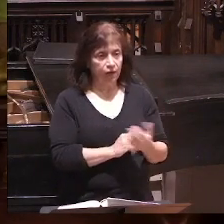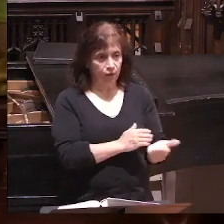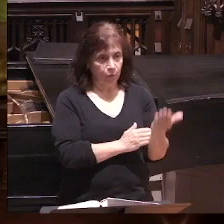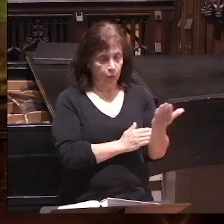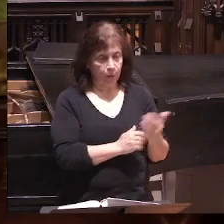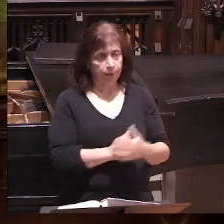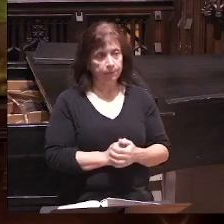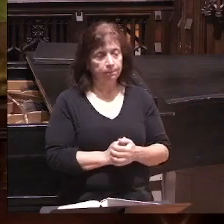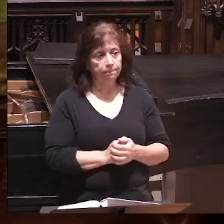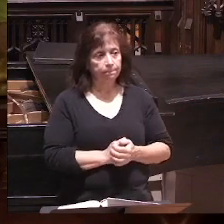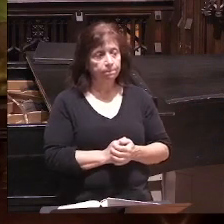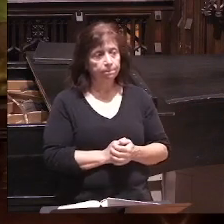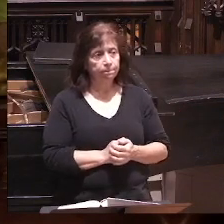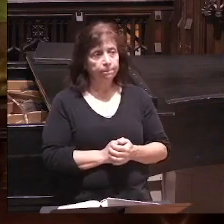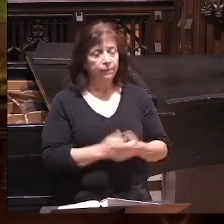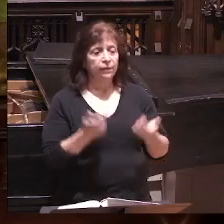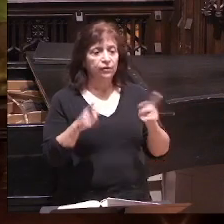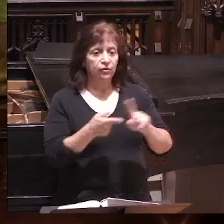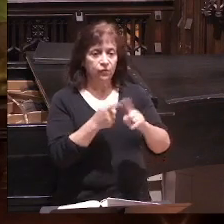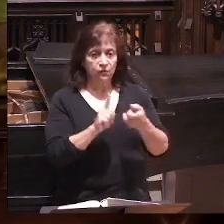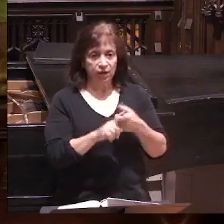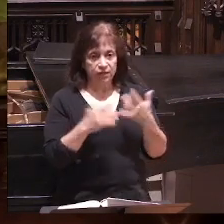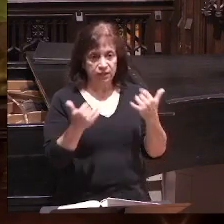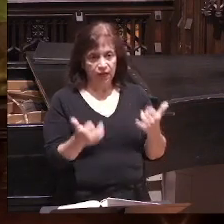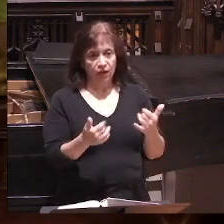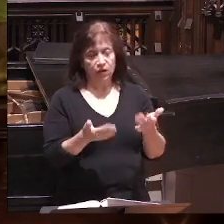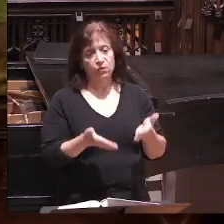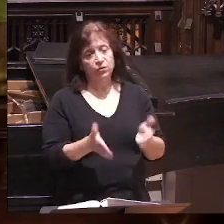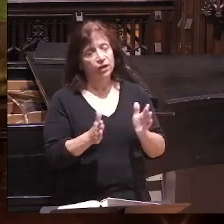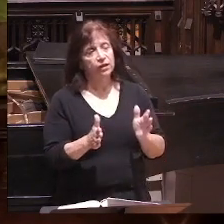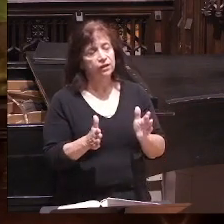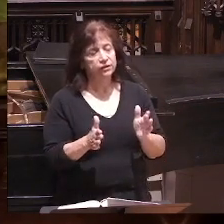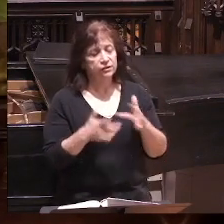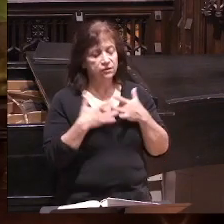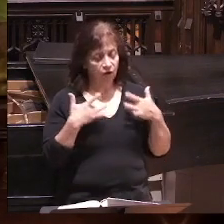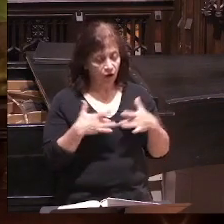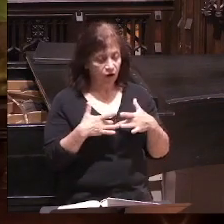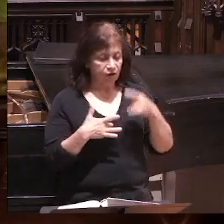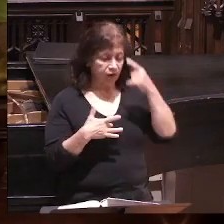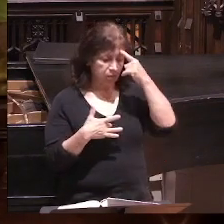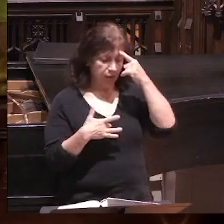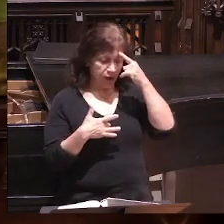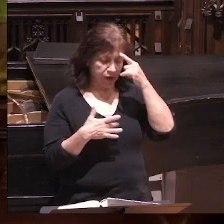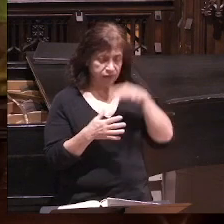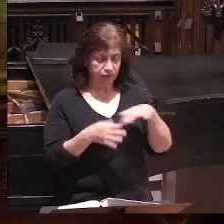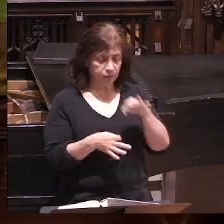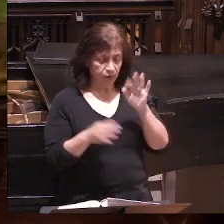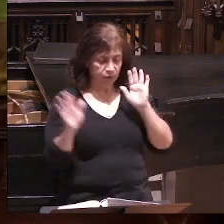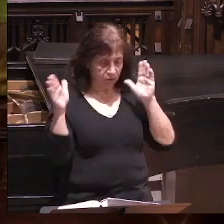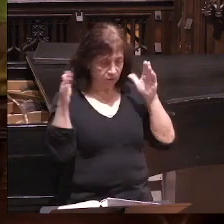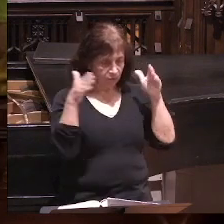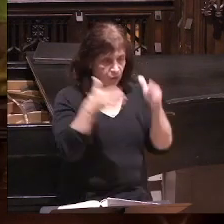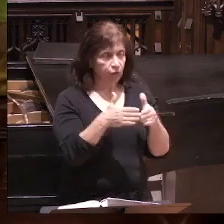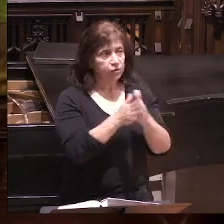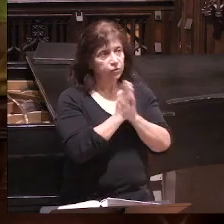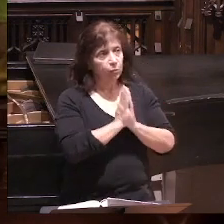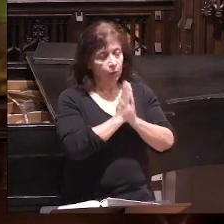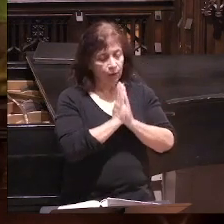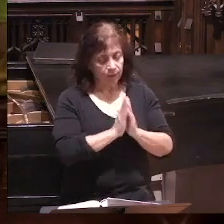morning. So friends, let us now bring our hearts, our minds, our spirits into